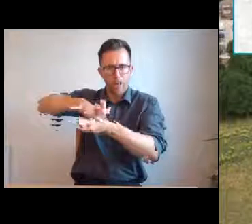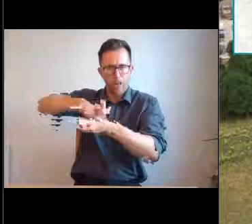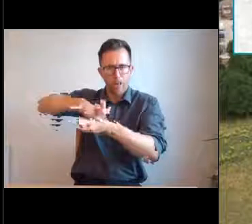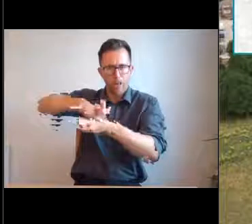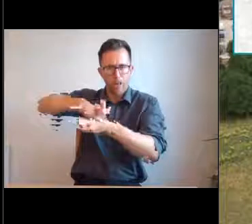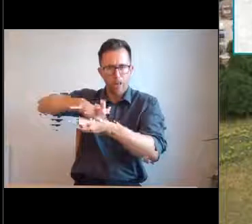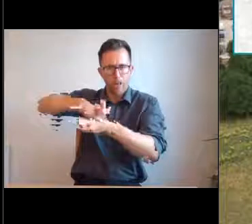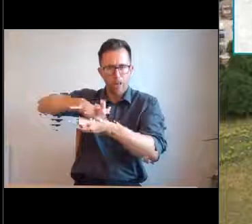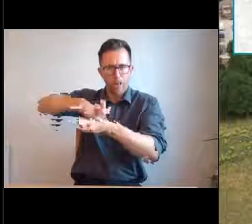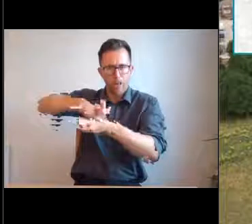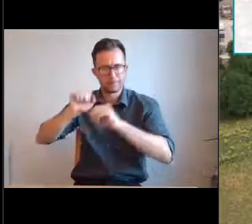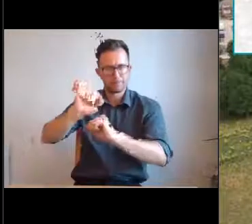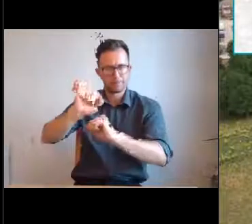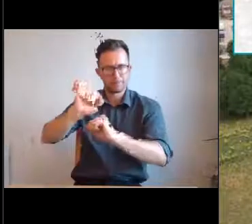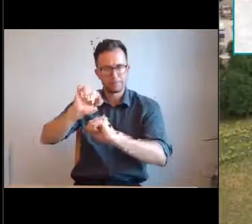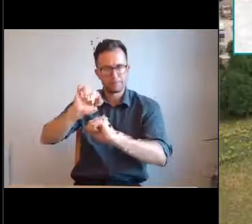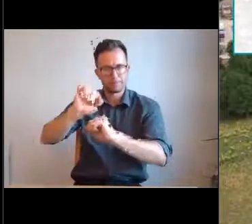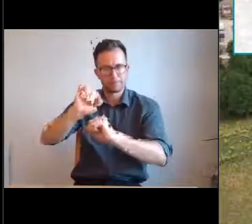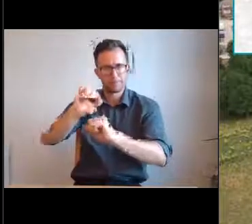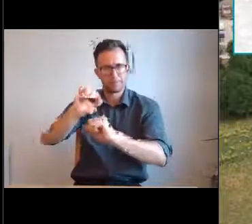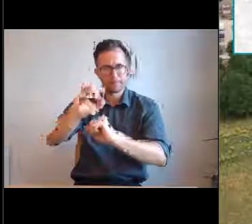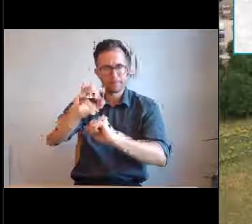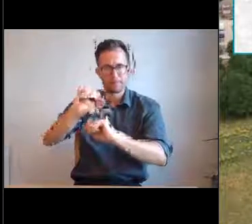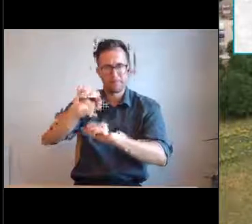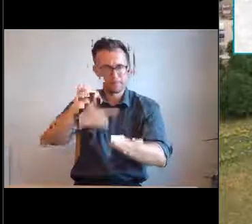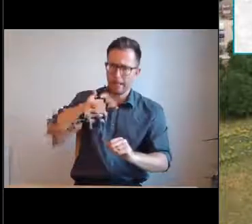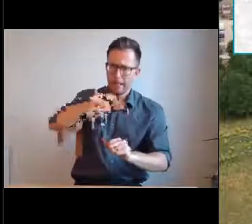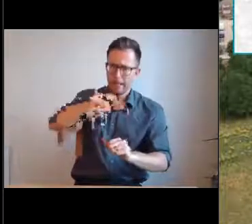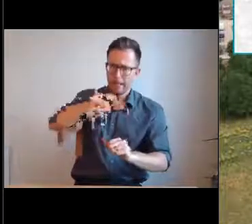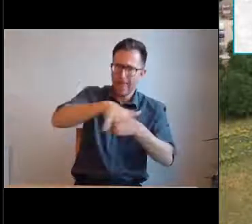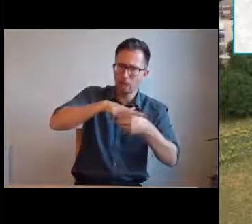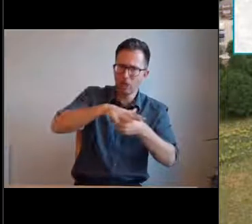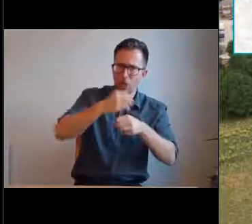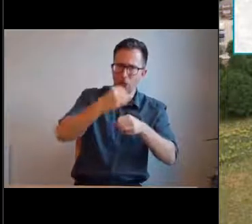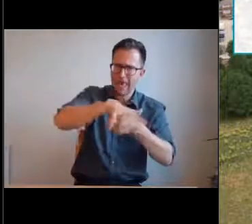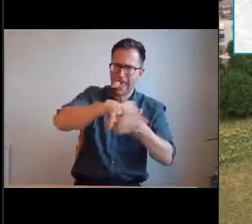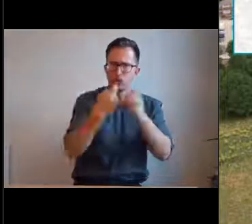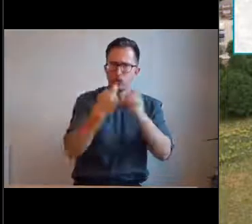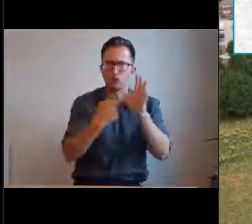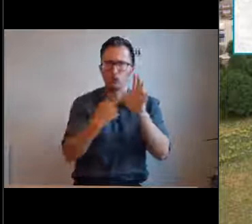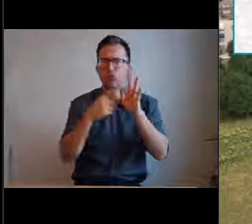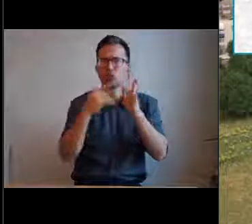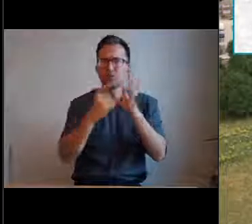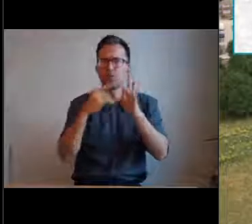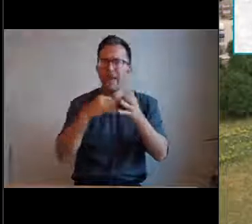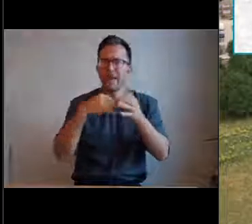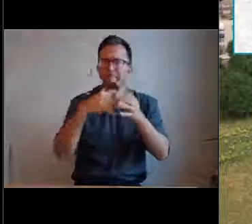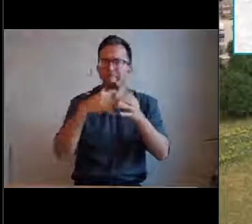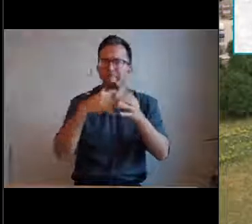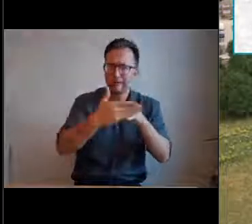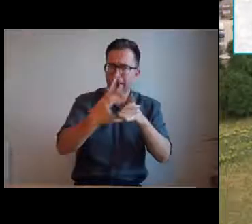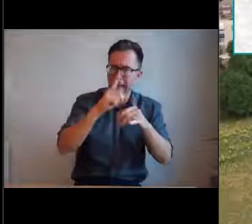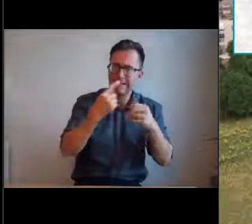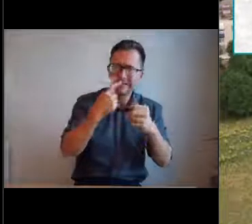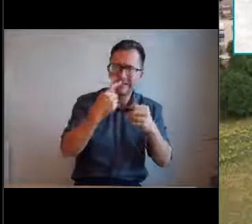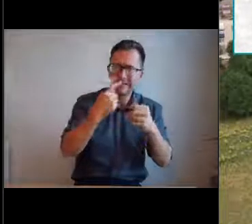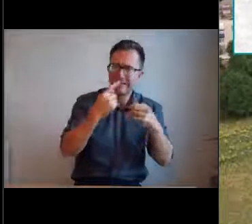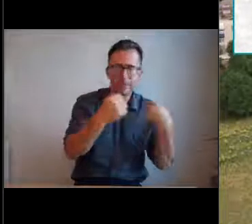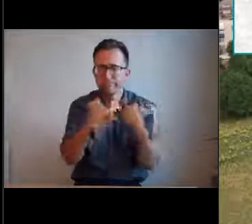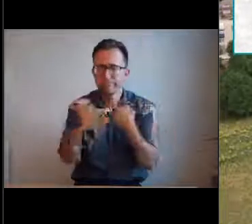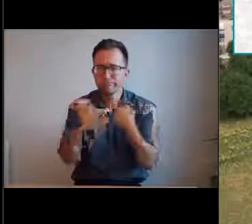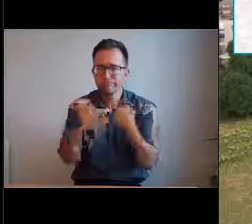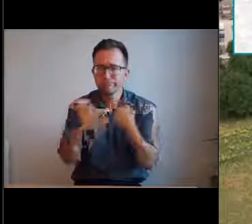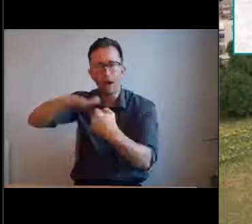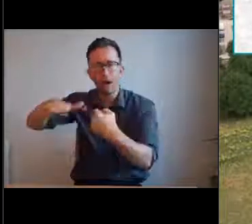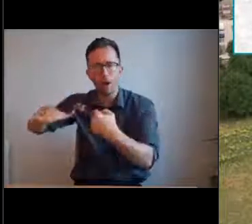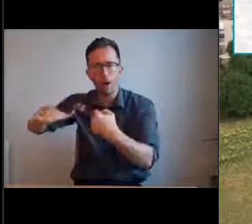will be easily accessible by residents of Gravesend. There'll be footpaths linking the proposed parking area to Shorn Woods. The